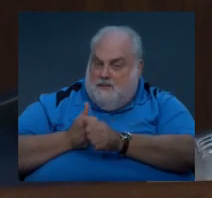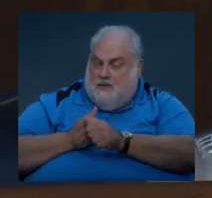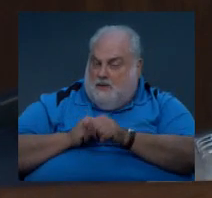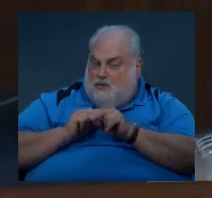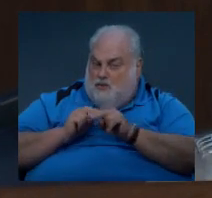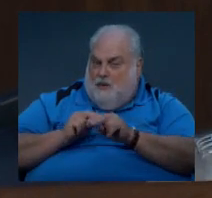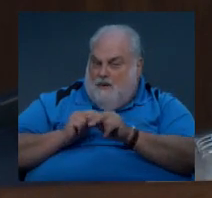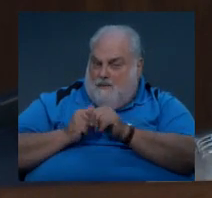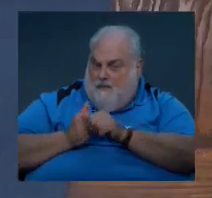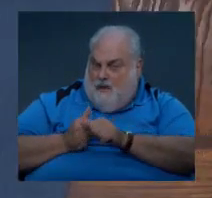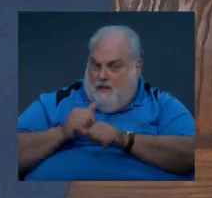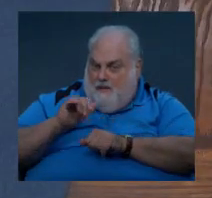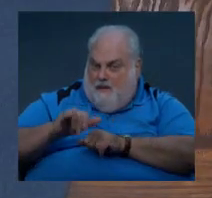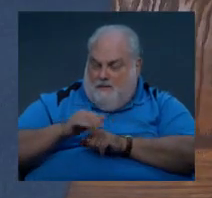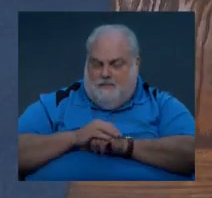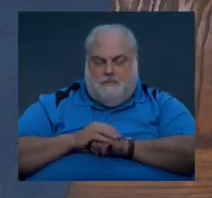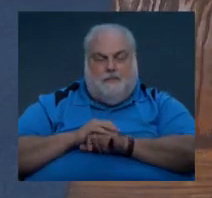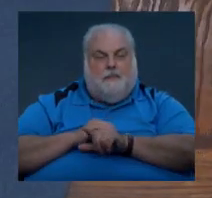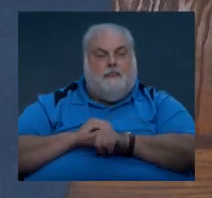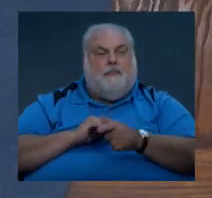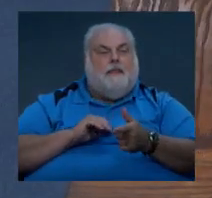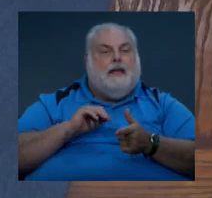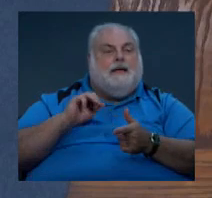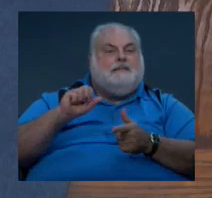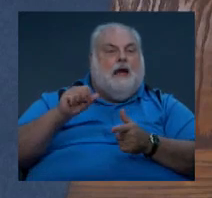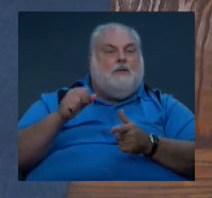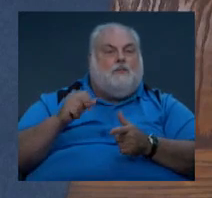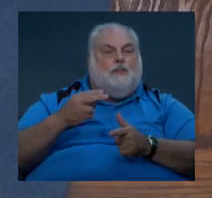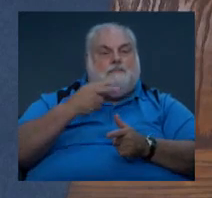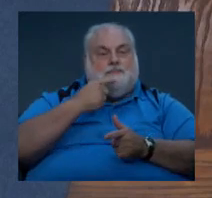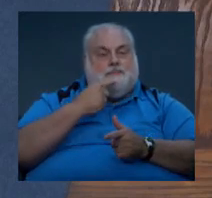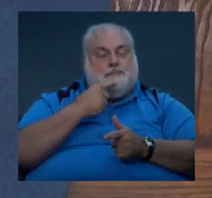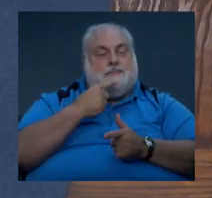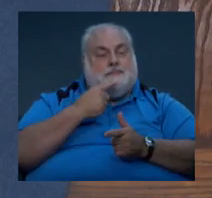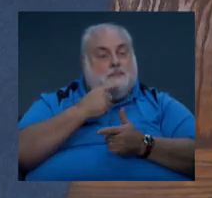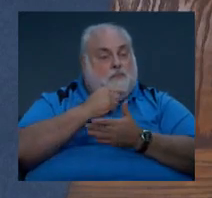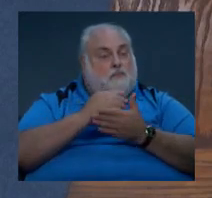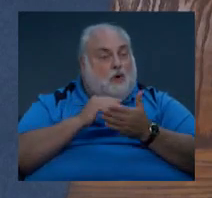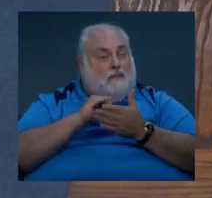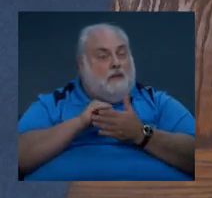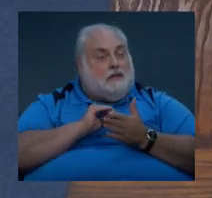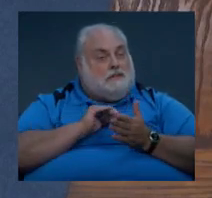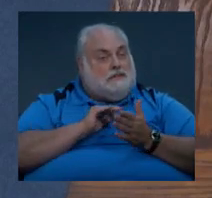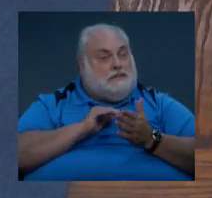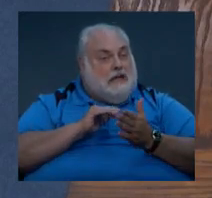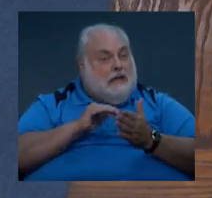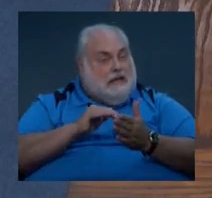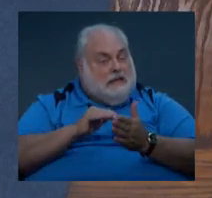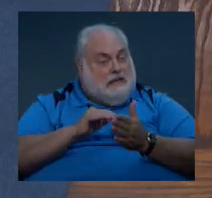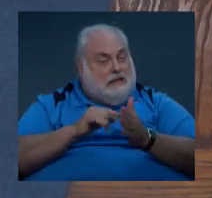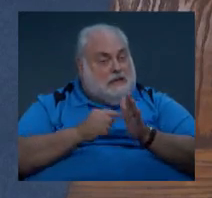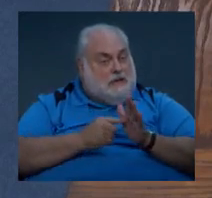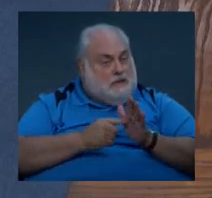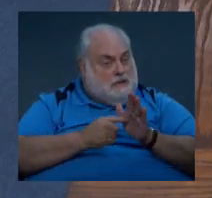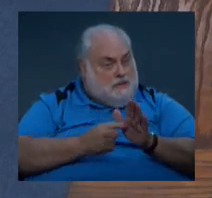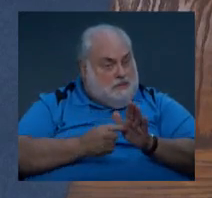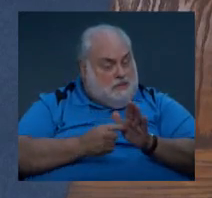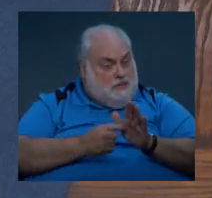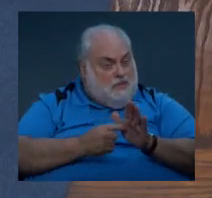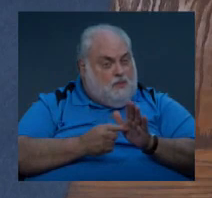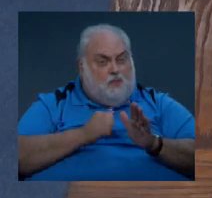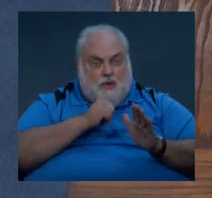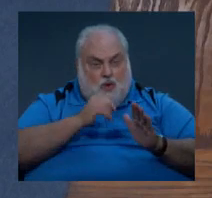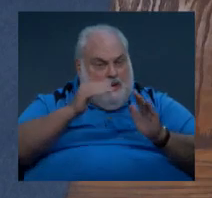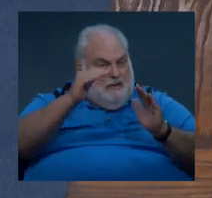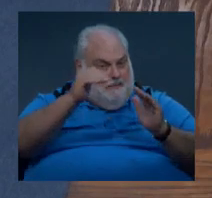those parameters. And I think part of the study results, again, we do not